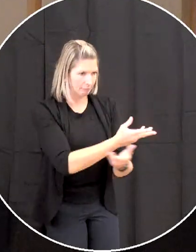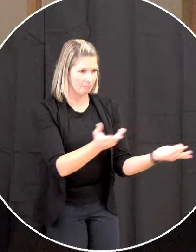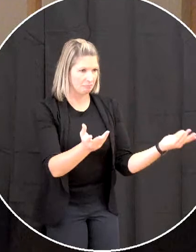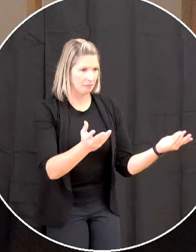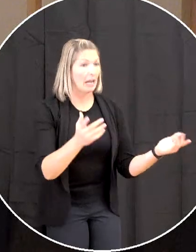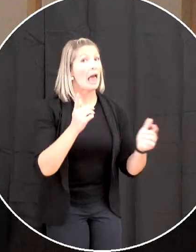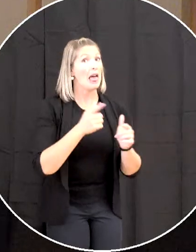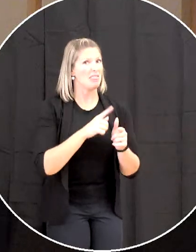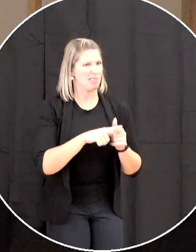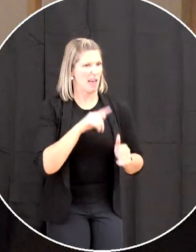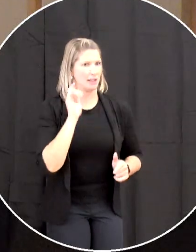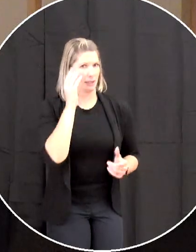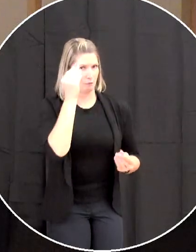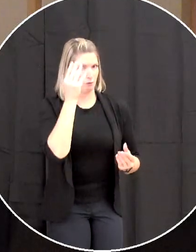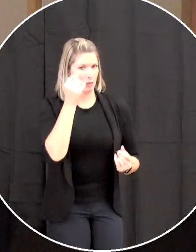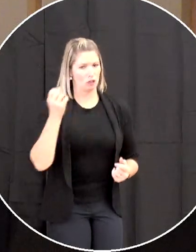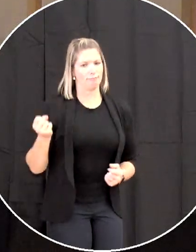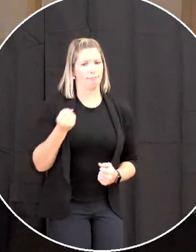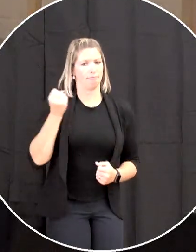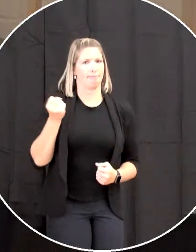files.